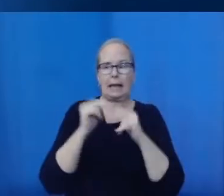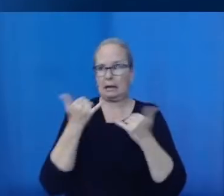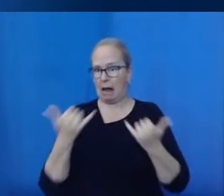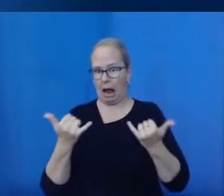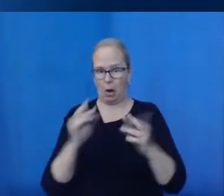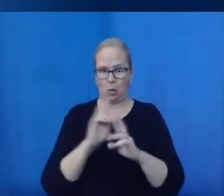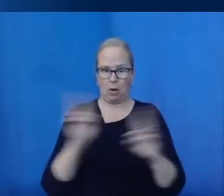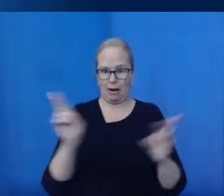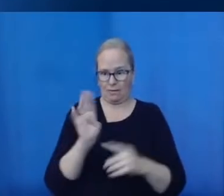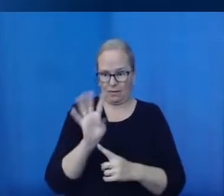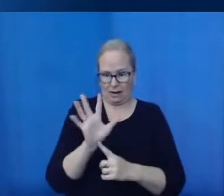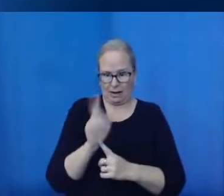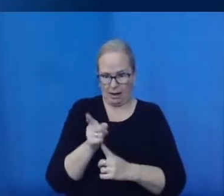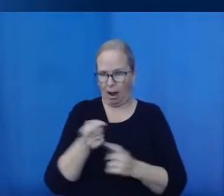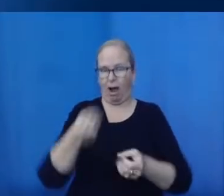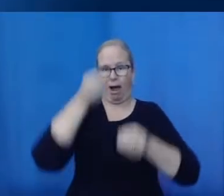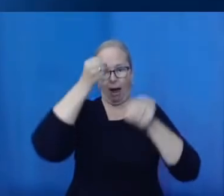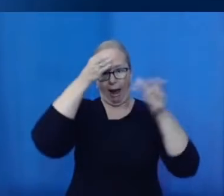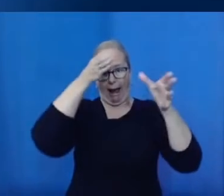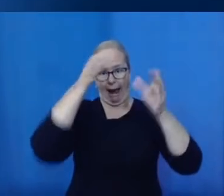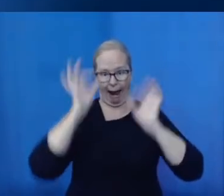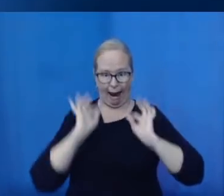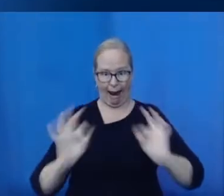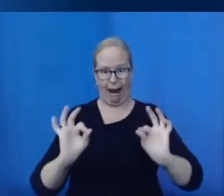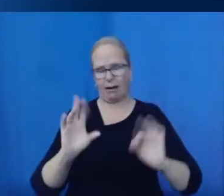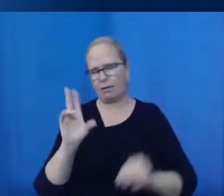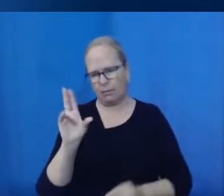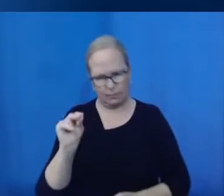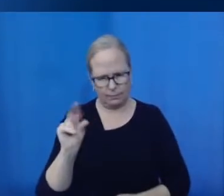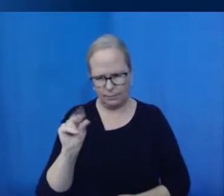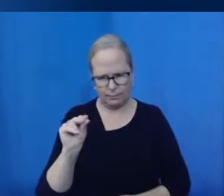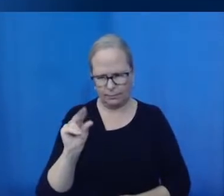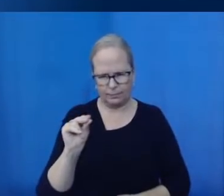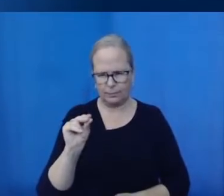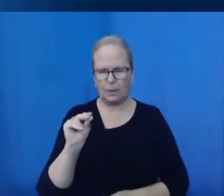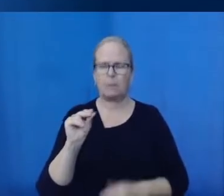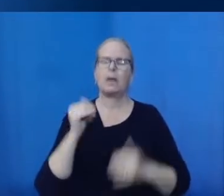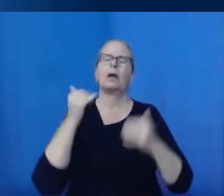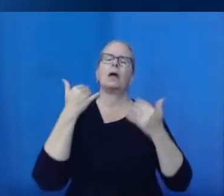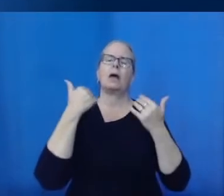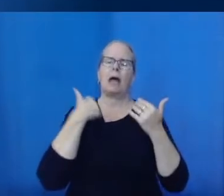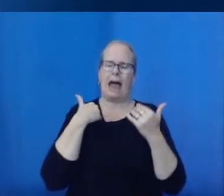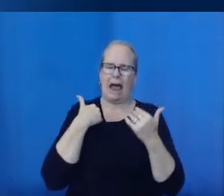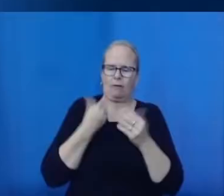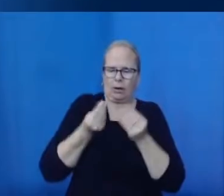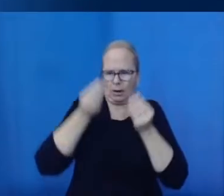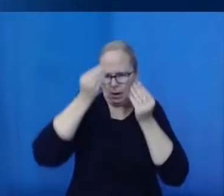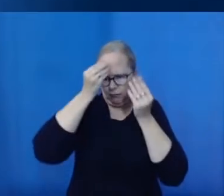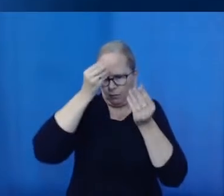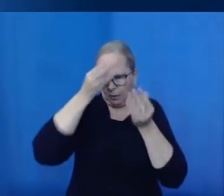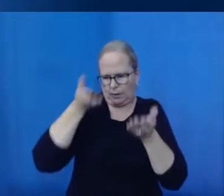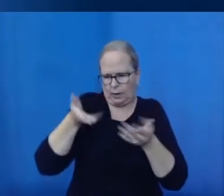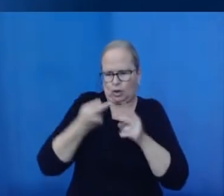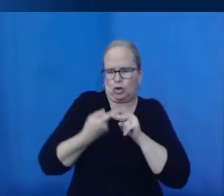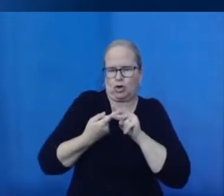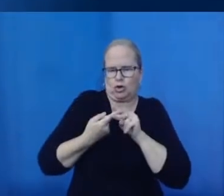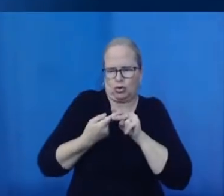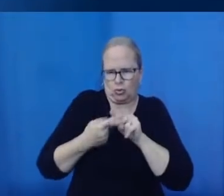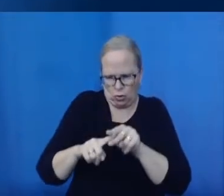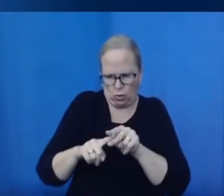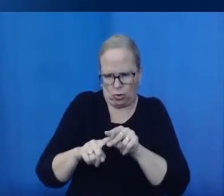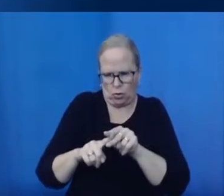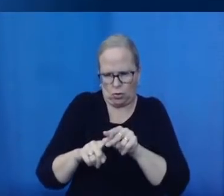can start. At the end of the broadcast and throughout, we will provide some information on accessing mental